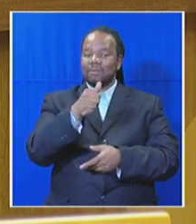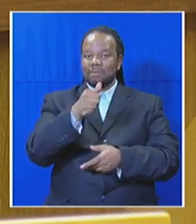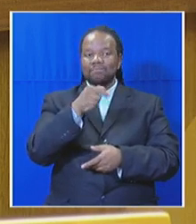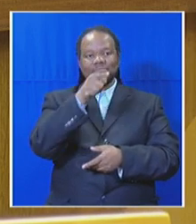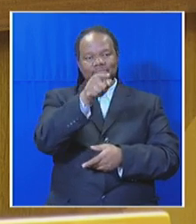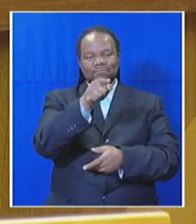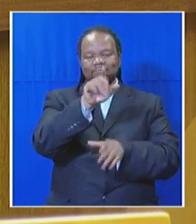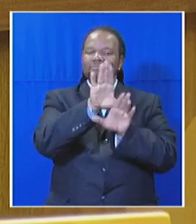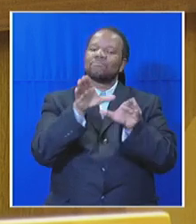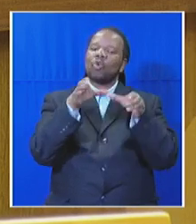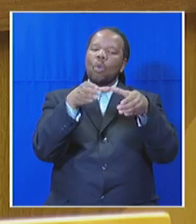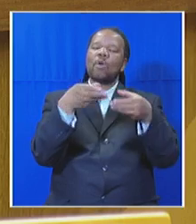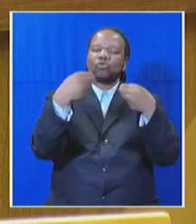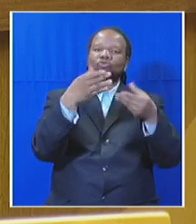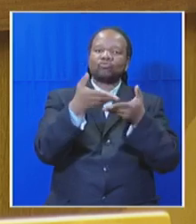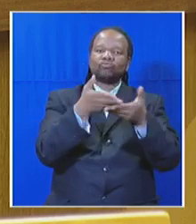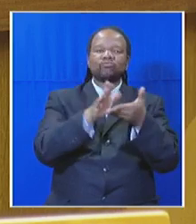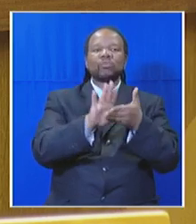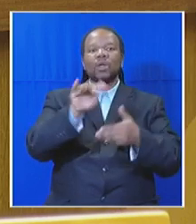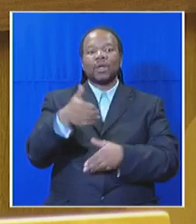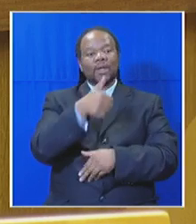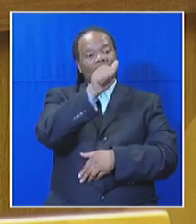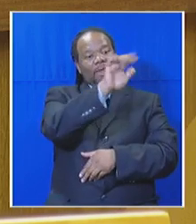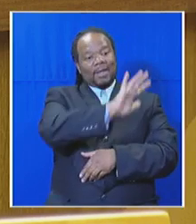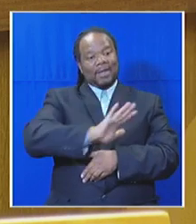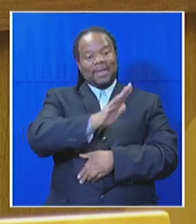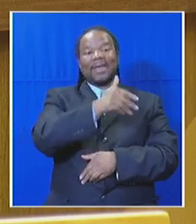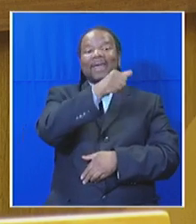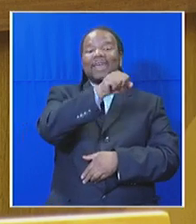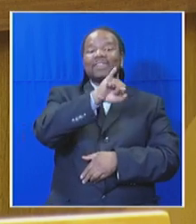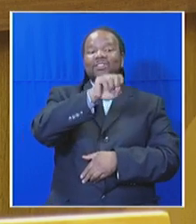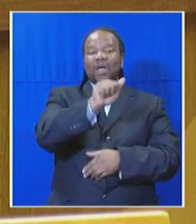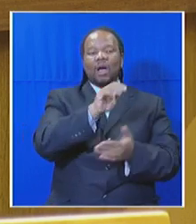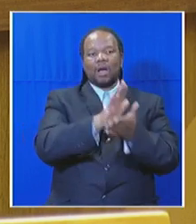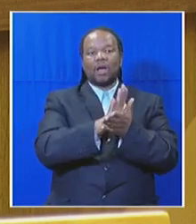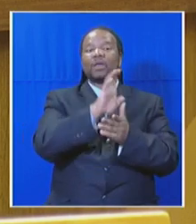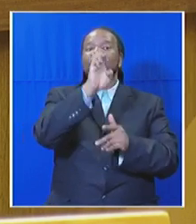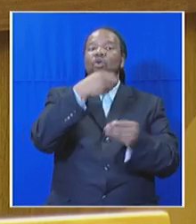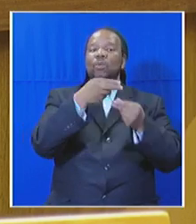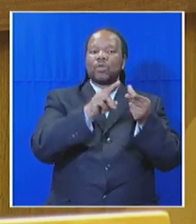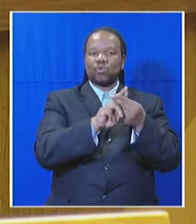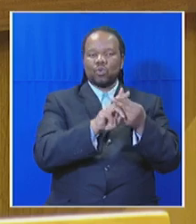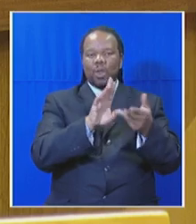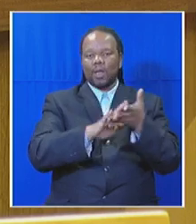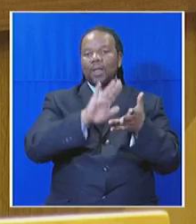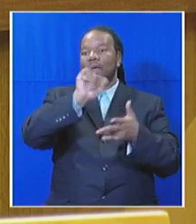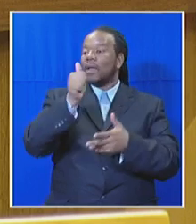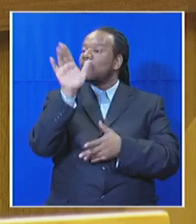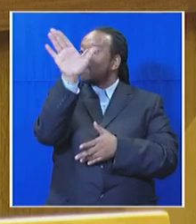the EU-Asia Economic Union. The regional